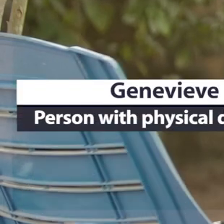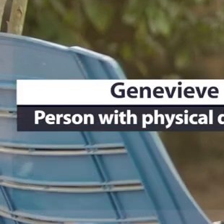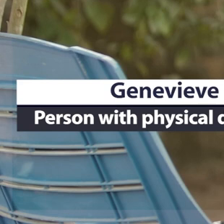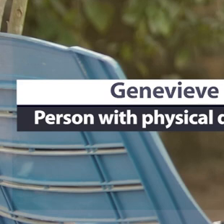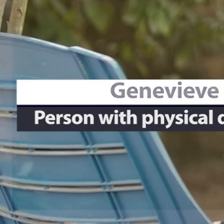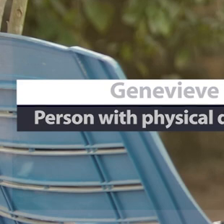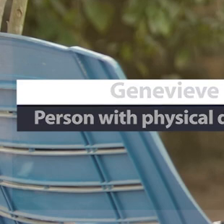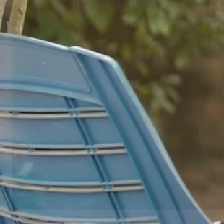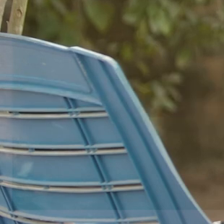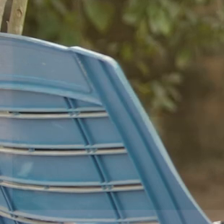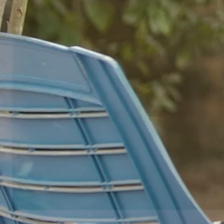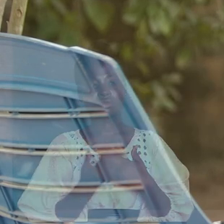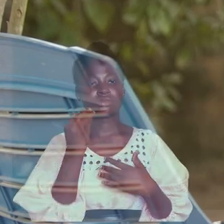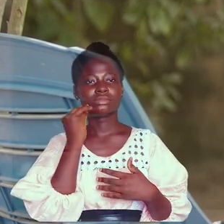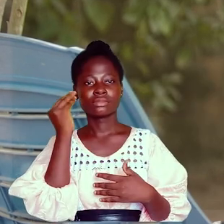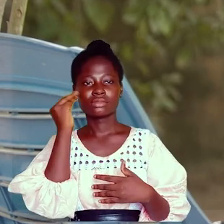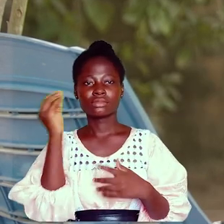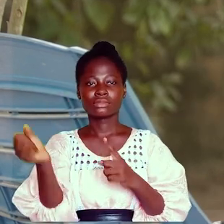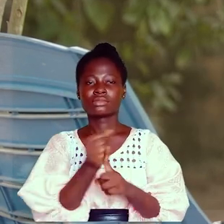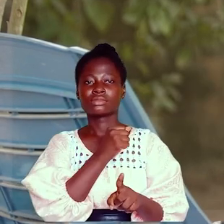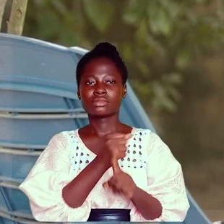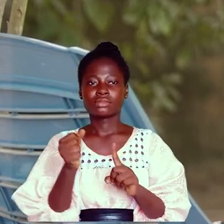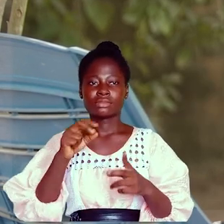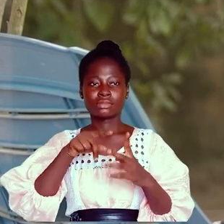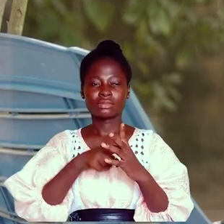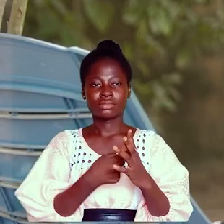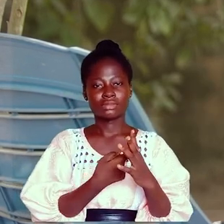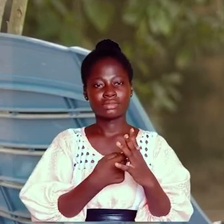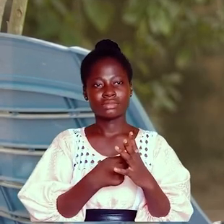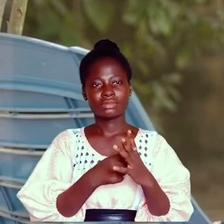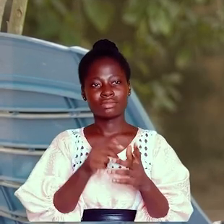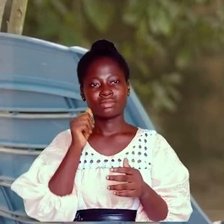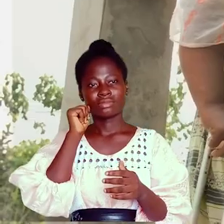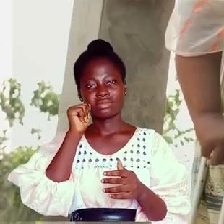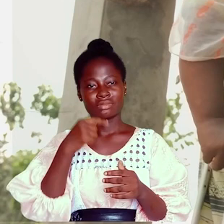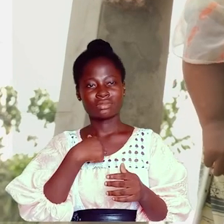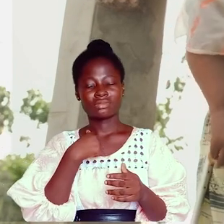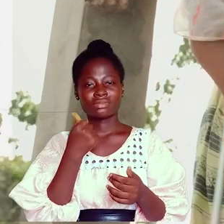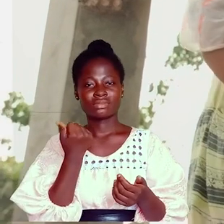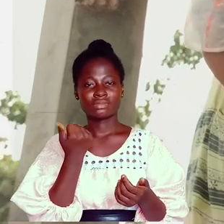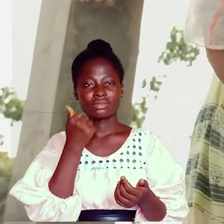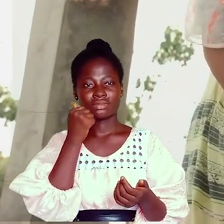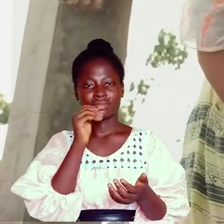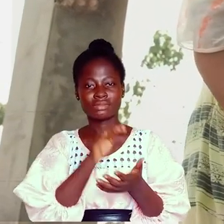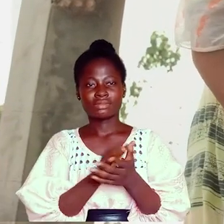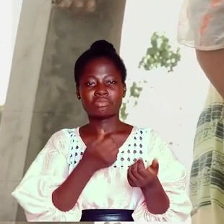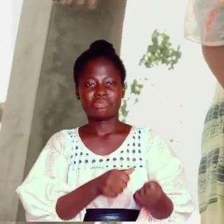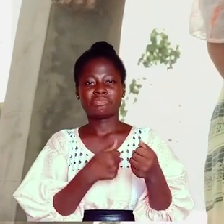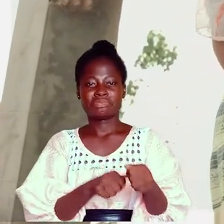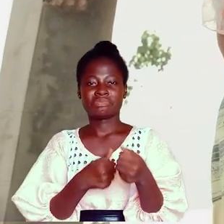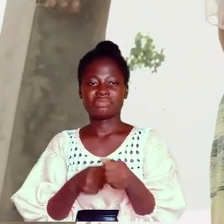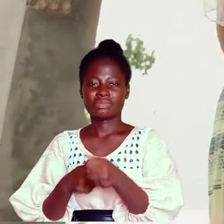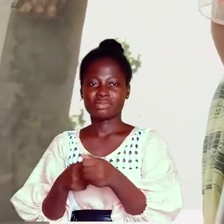disability, speaking. And when I came home, that was when the abuse started. He started chasing other women just because I